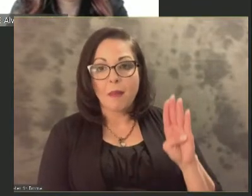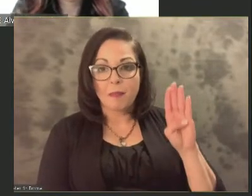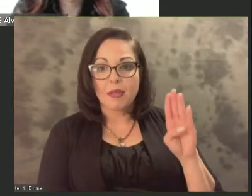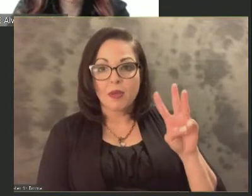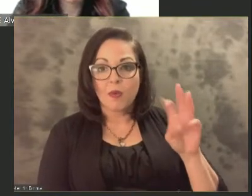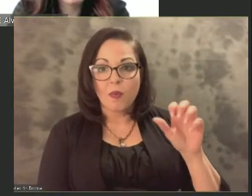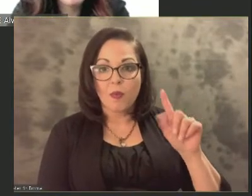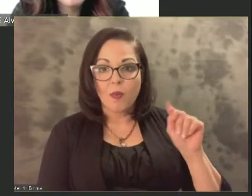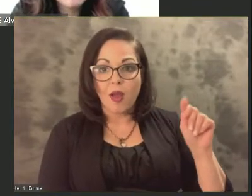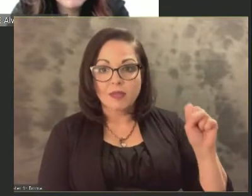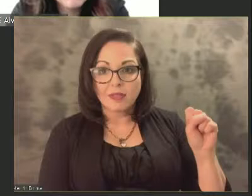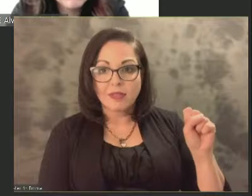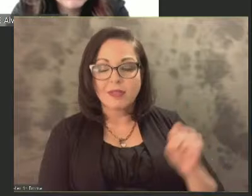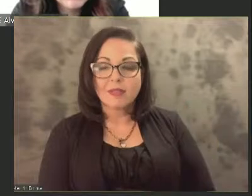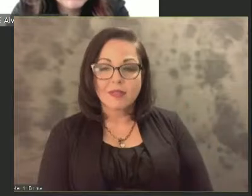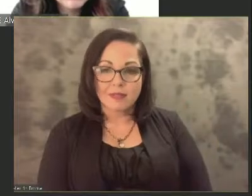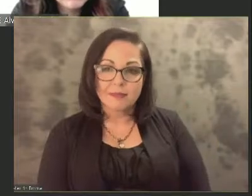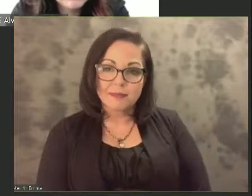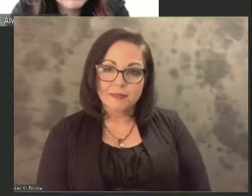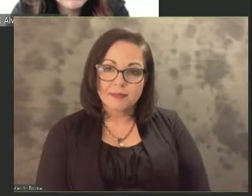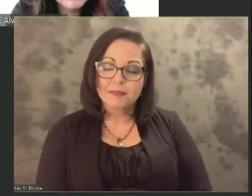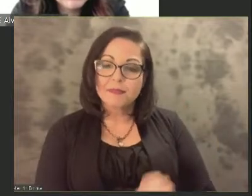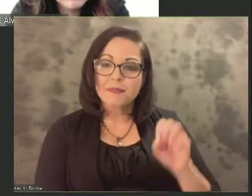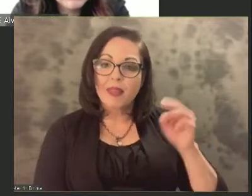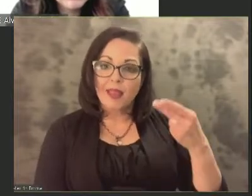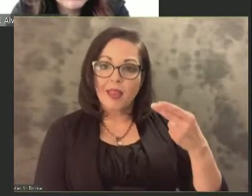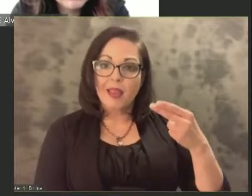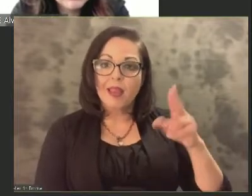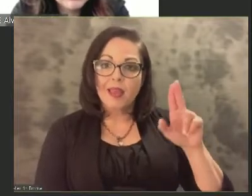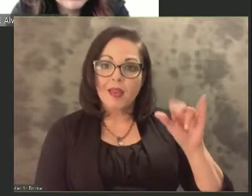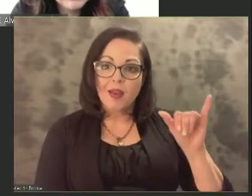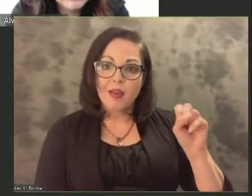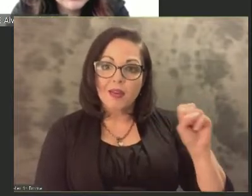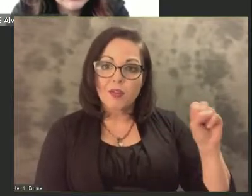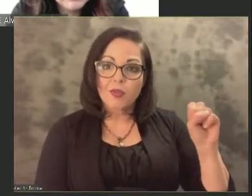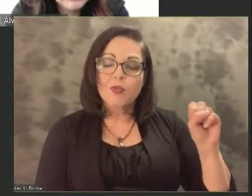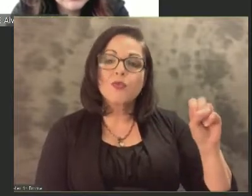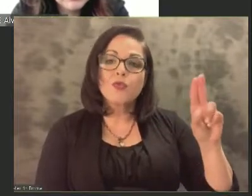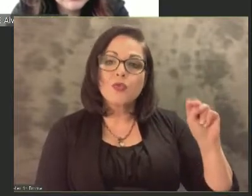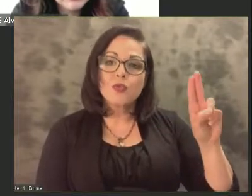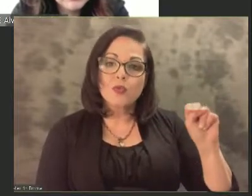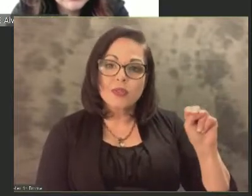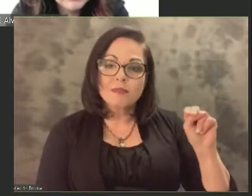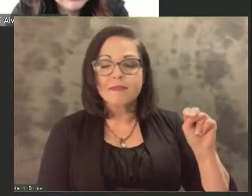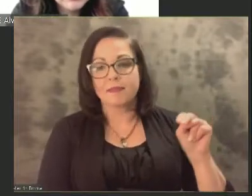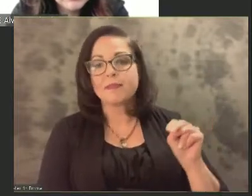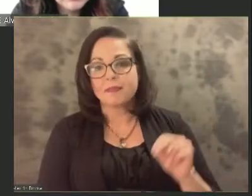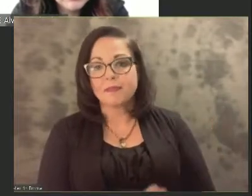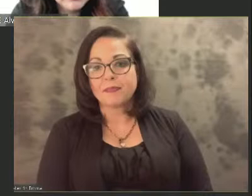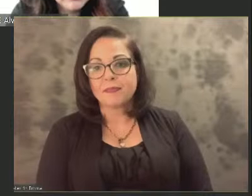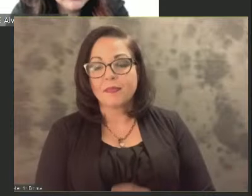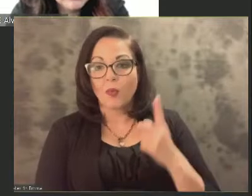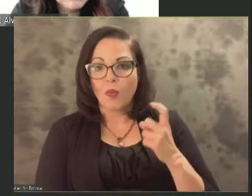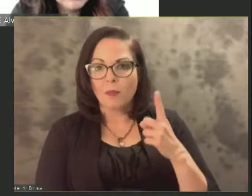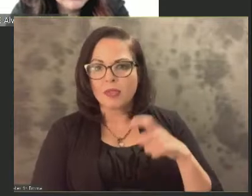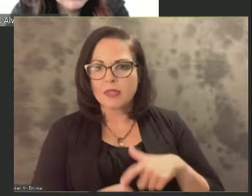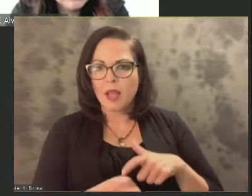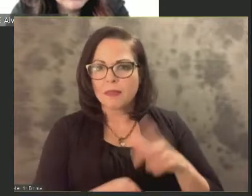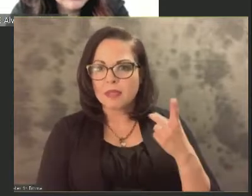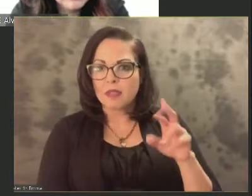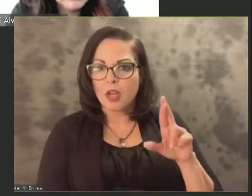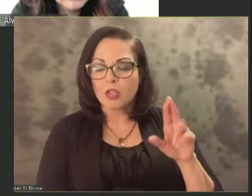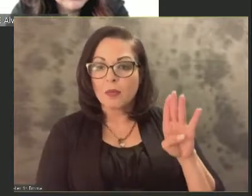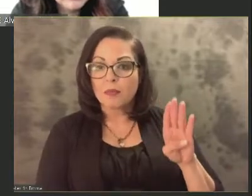Watts. Present. Ms. Hye-young Yoon. Present. Just one more time, Dr.